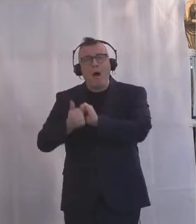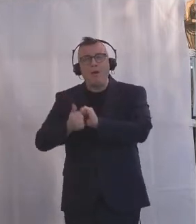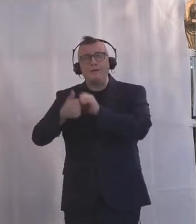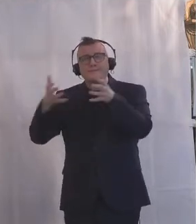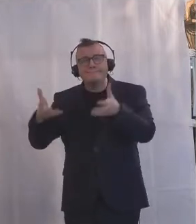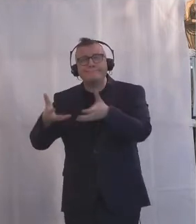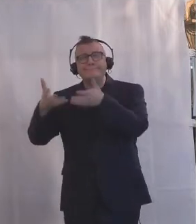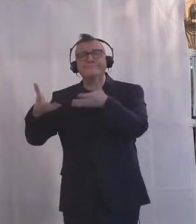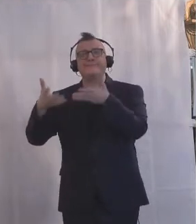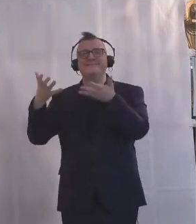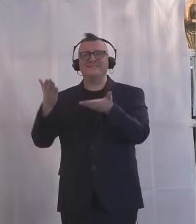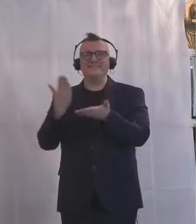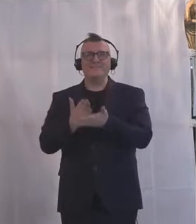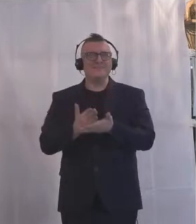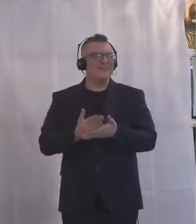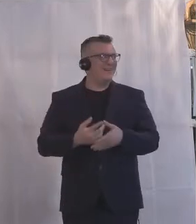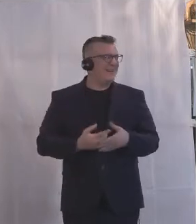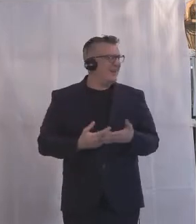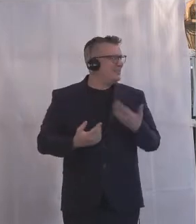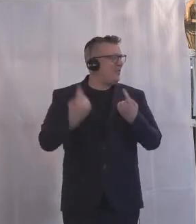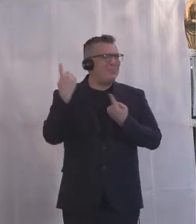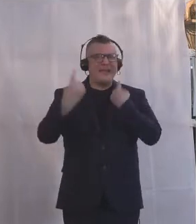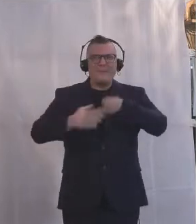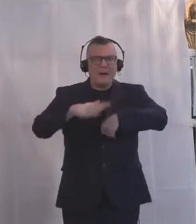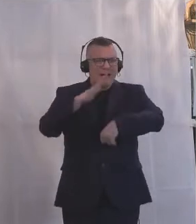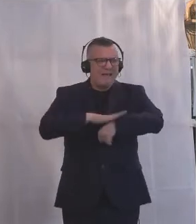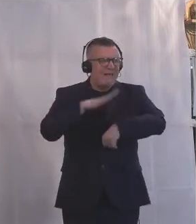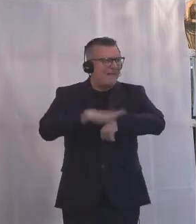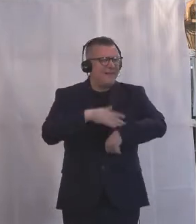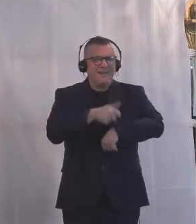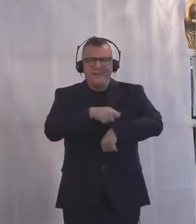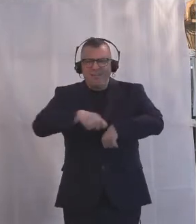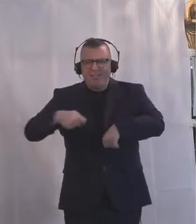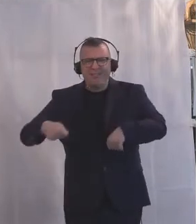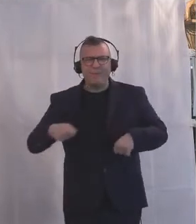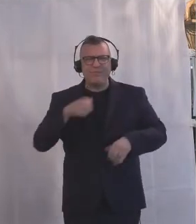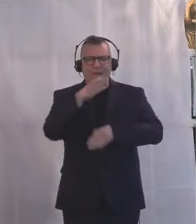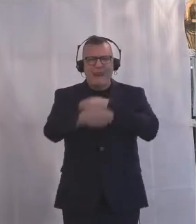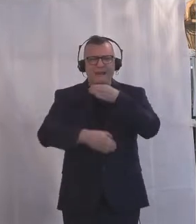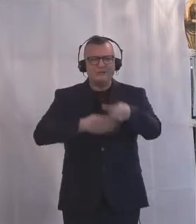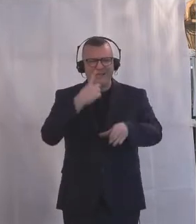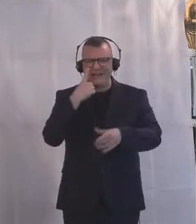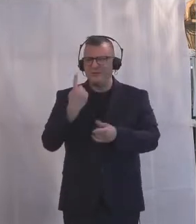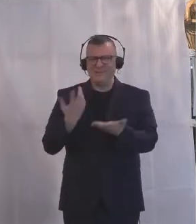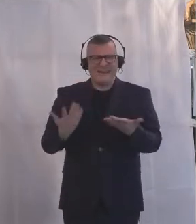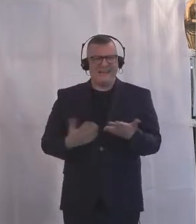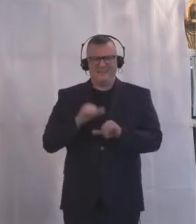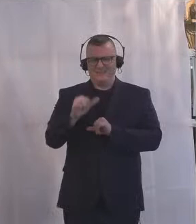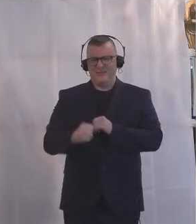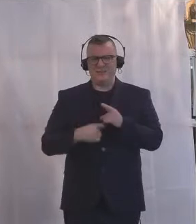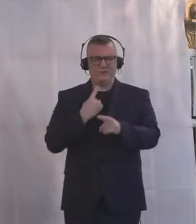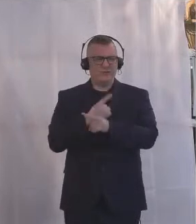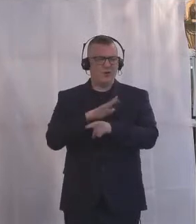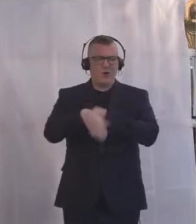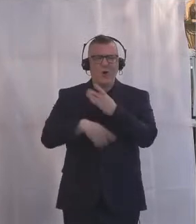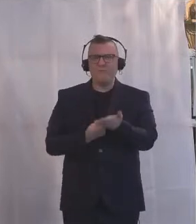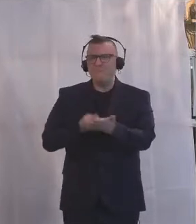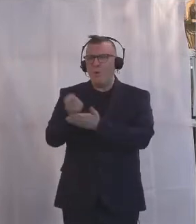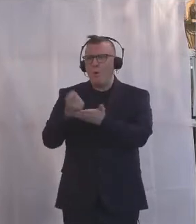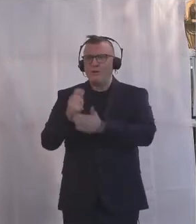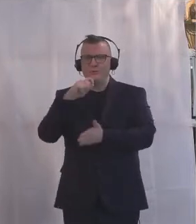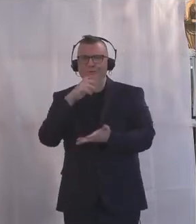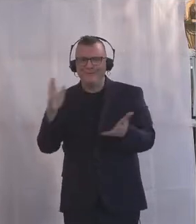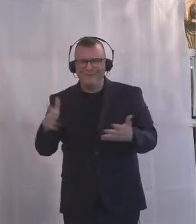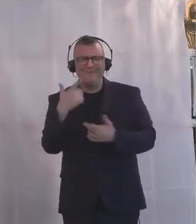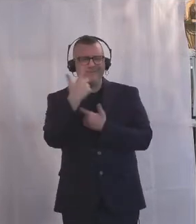How long are we going to pull this analogy out? Are we going to go to mortgages? Yeah. I don't know, but we'll try, Christine. But Christine, you touched on a really important piece